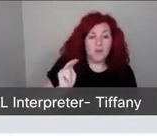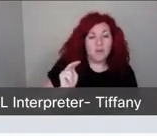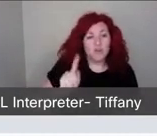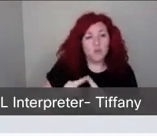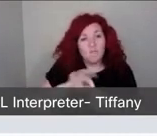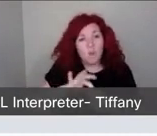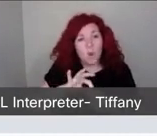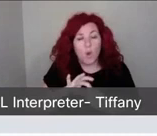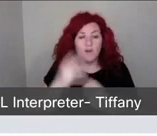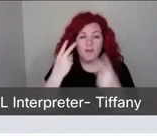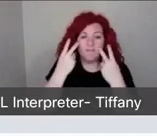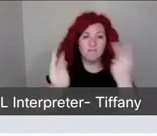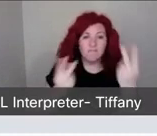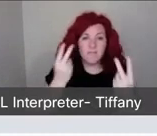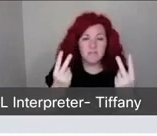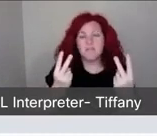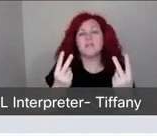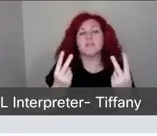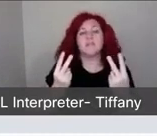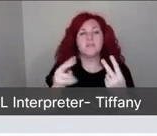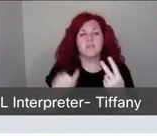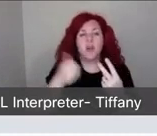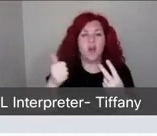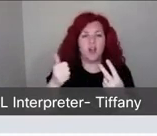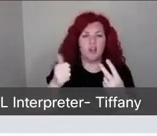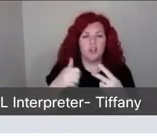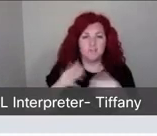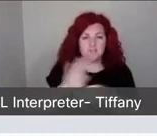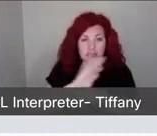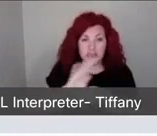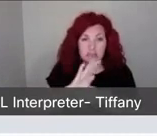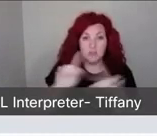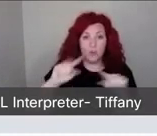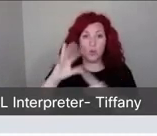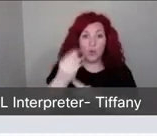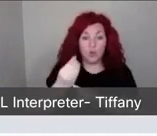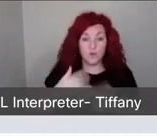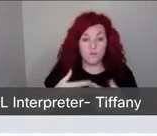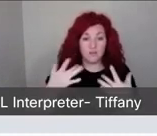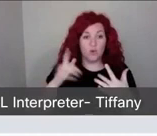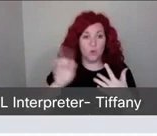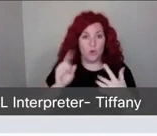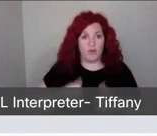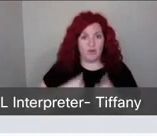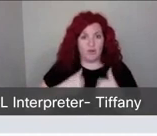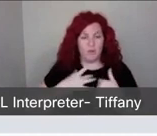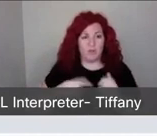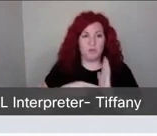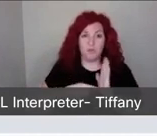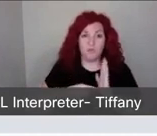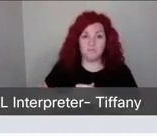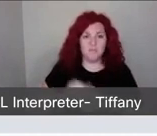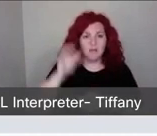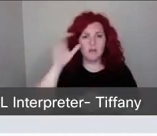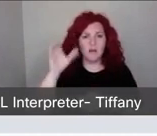visit larger islands of commerce or attend cultural events, but this is where we live and would like to be represented. This concept of